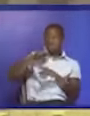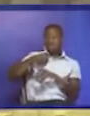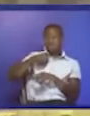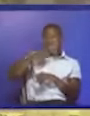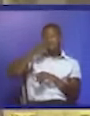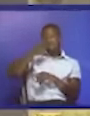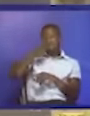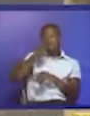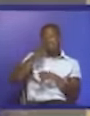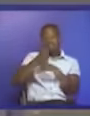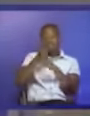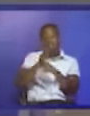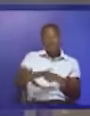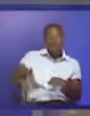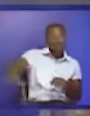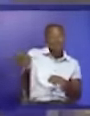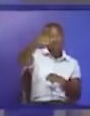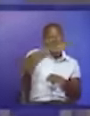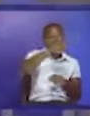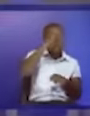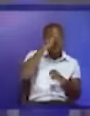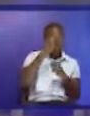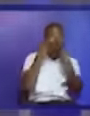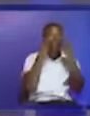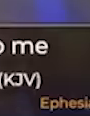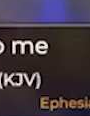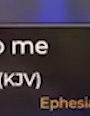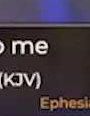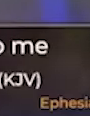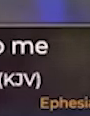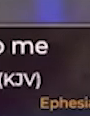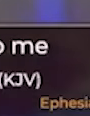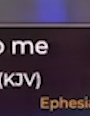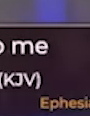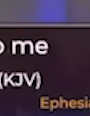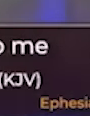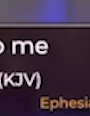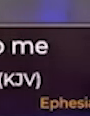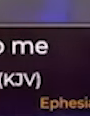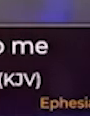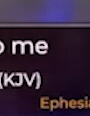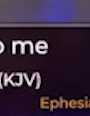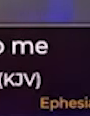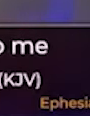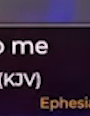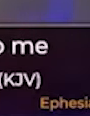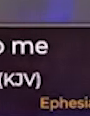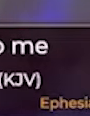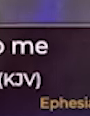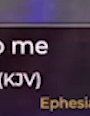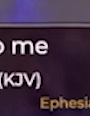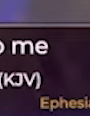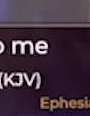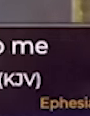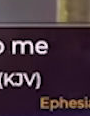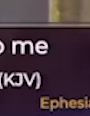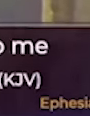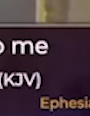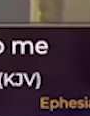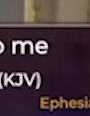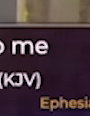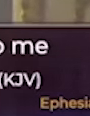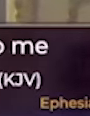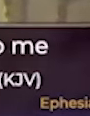men see. There is a grace that can make men see. To see means to perceive the thoughts of